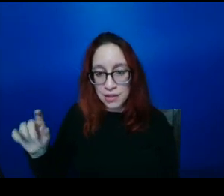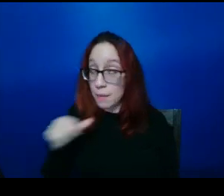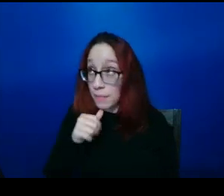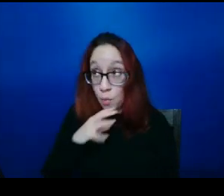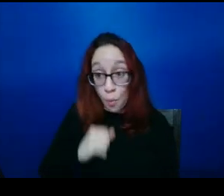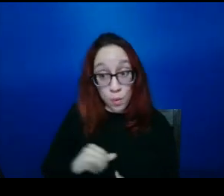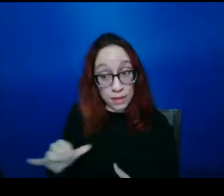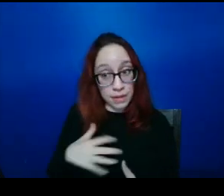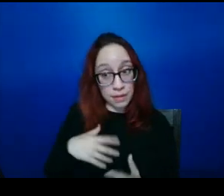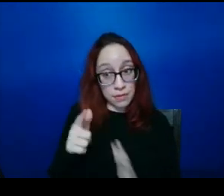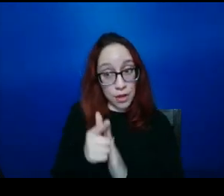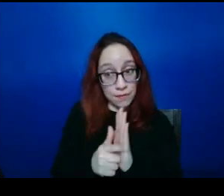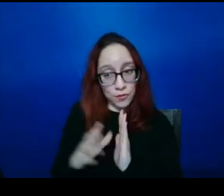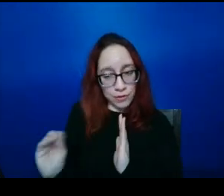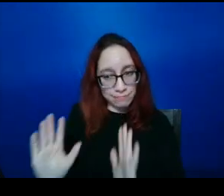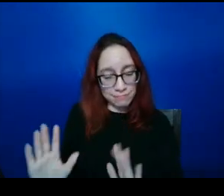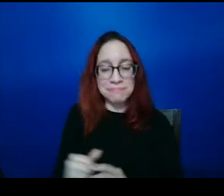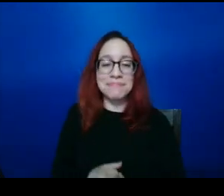firm.